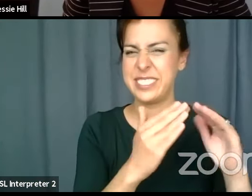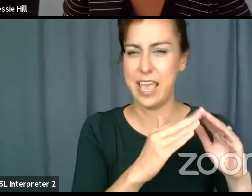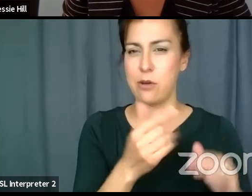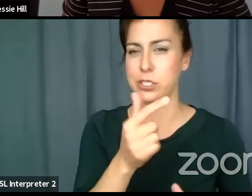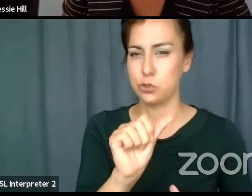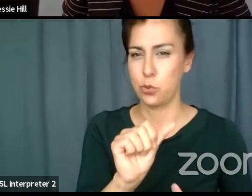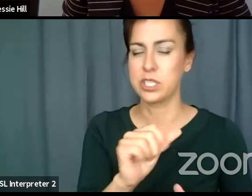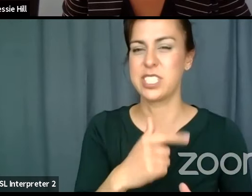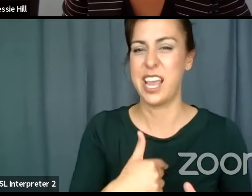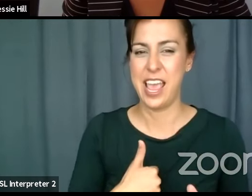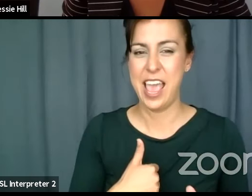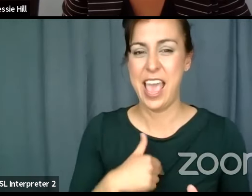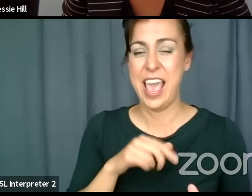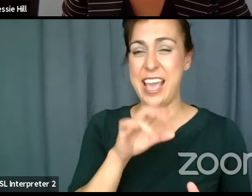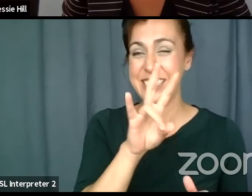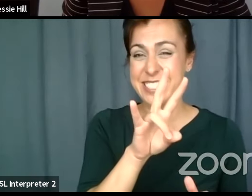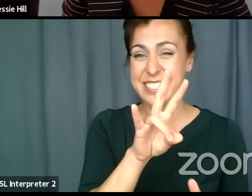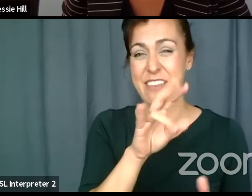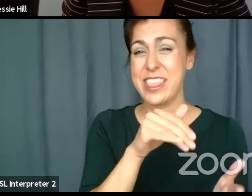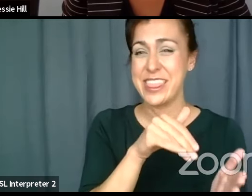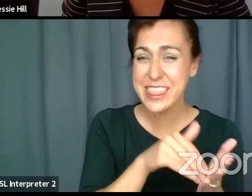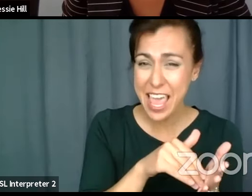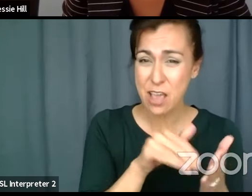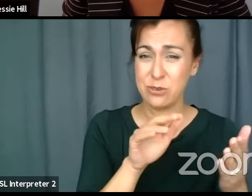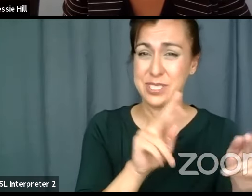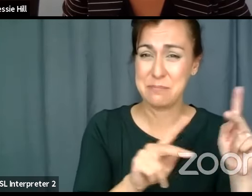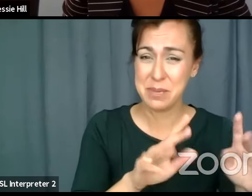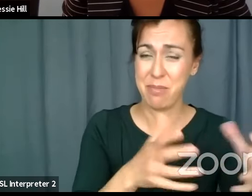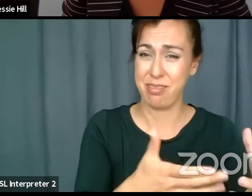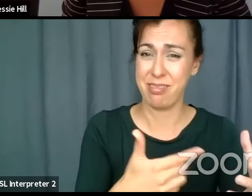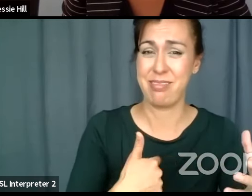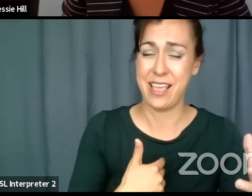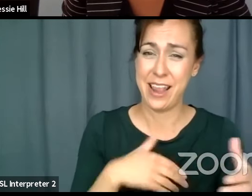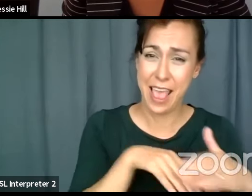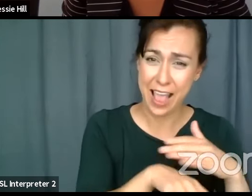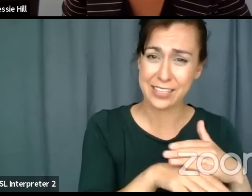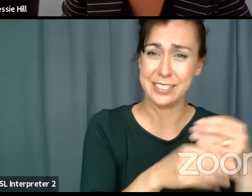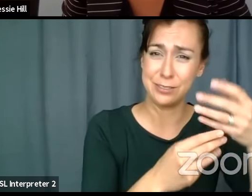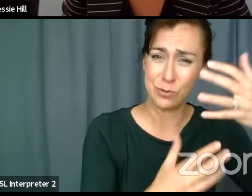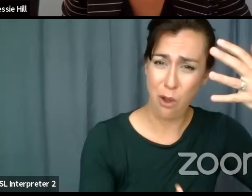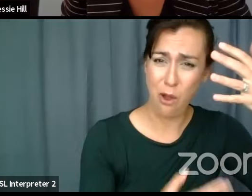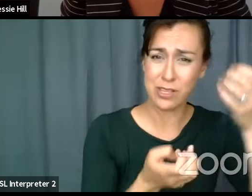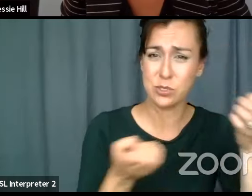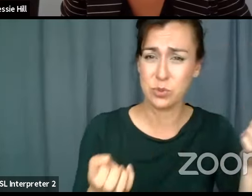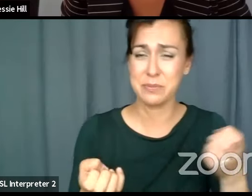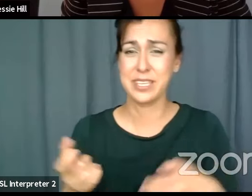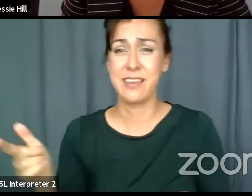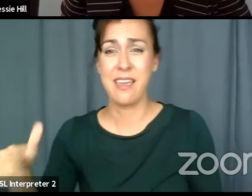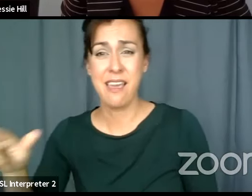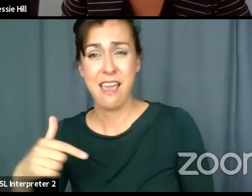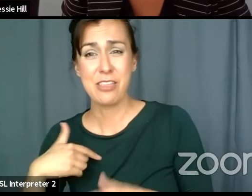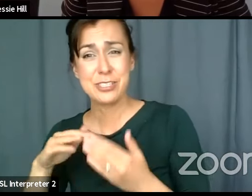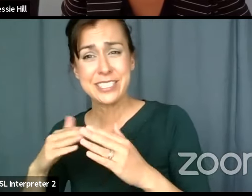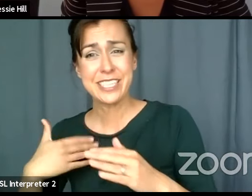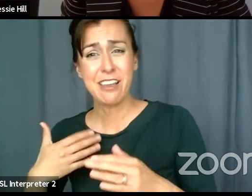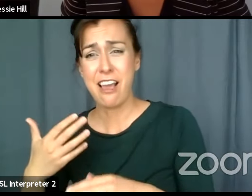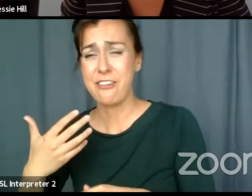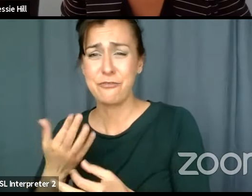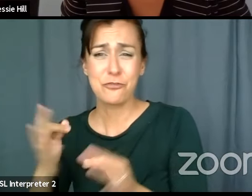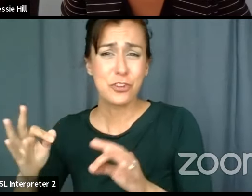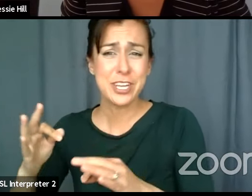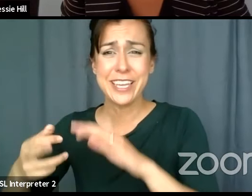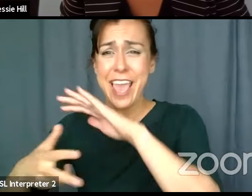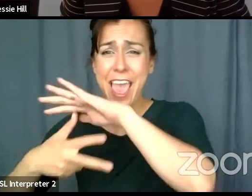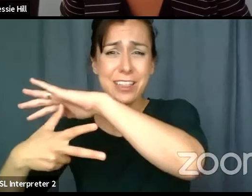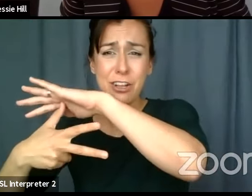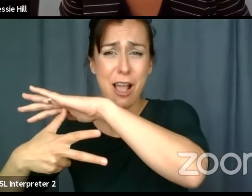grenade launchers. Tupelo, Mississippi has a population of 35,000 and they got a free helicopter that cost about